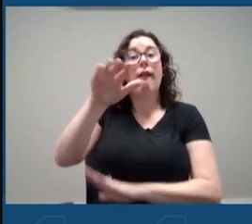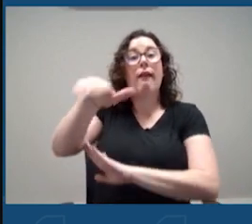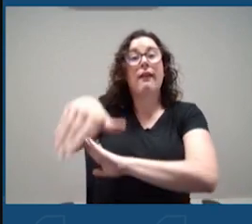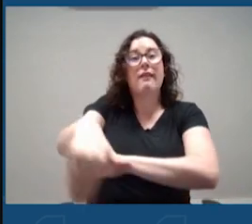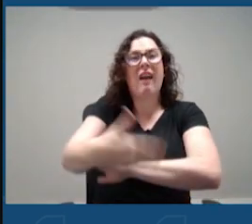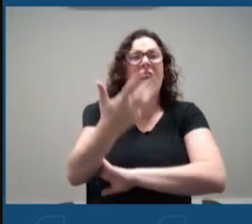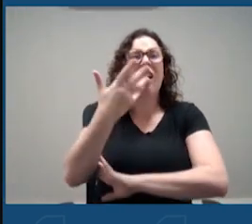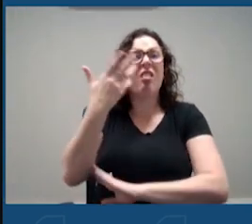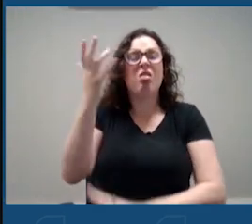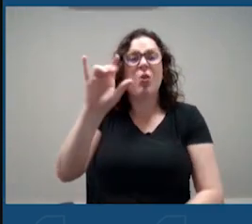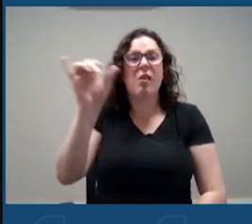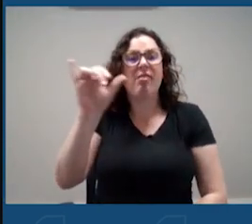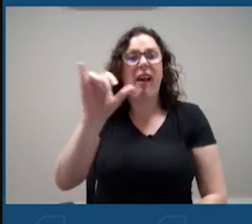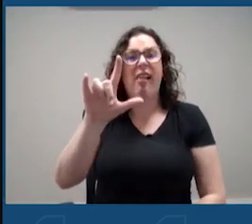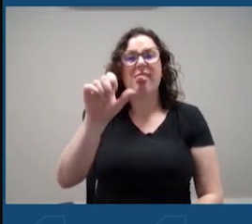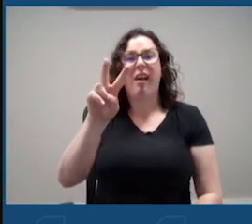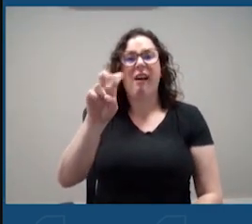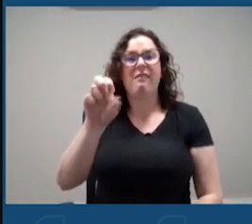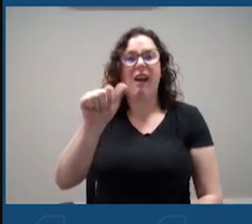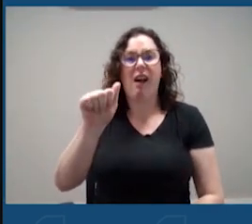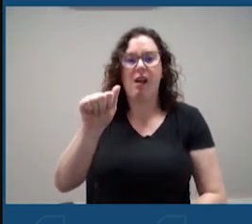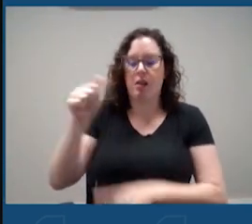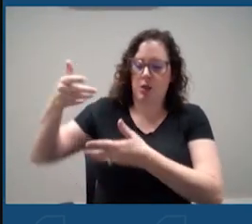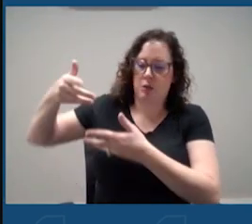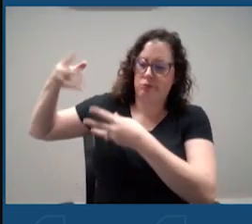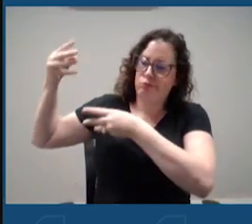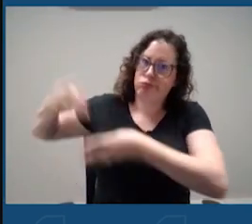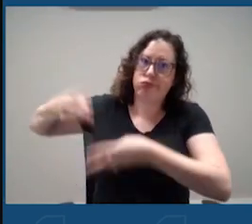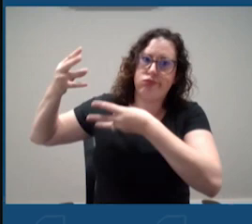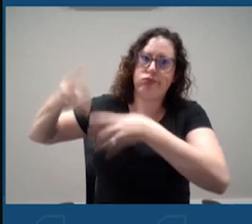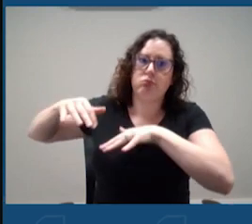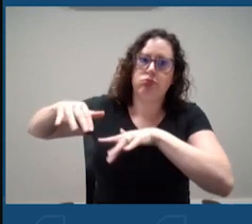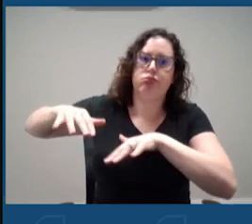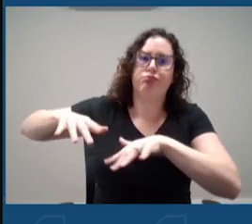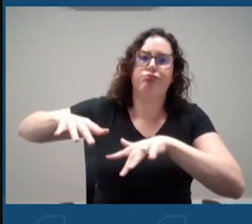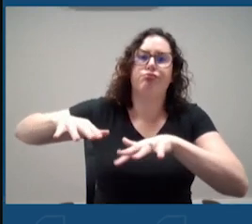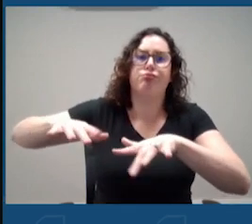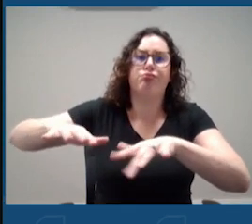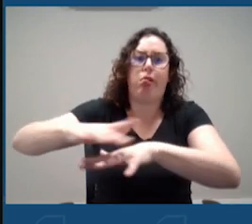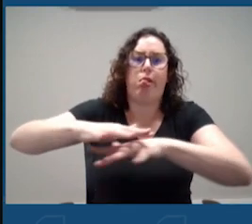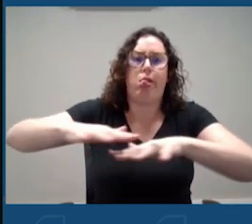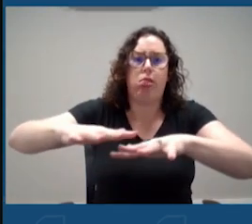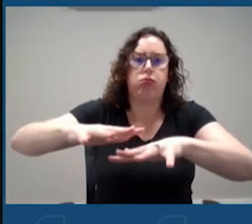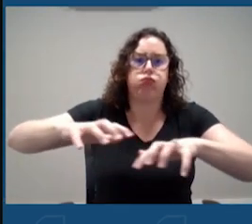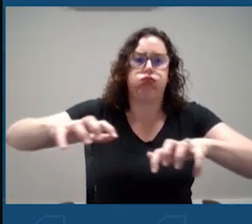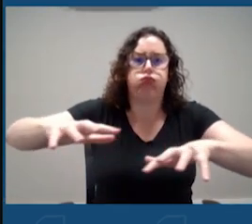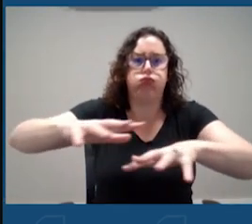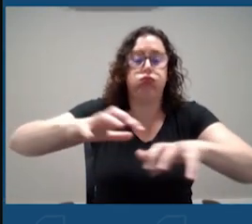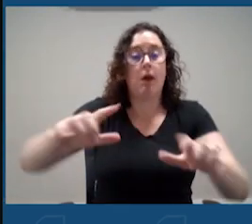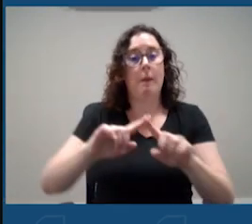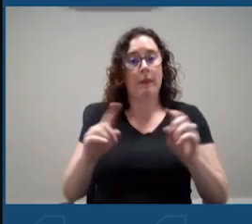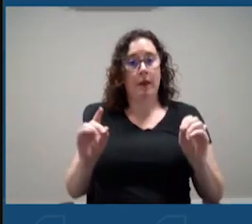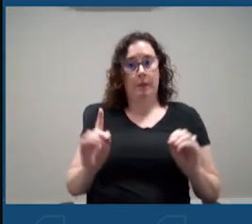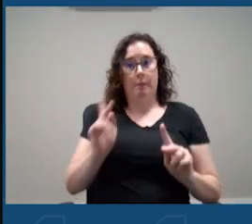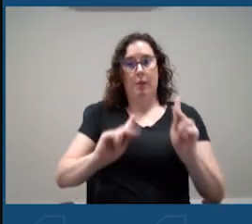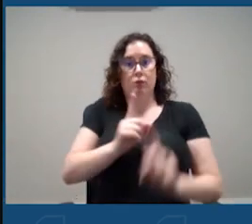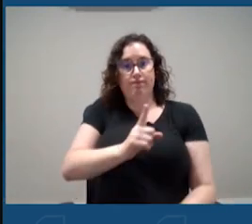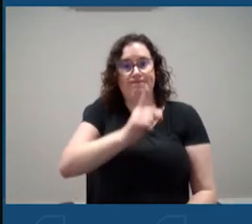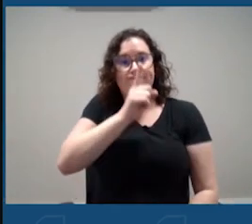lava being dumped into the lake, and no one said a word. It was all about just keeping those factories